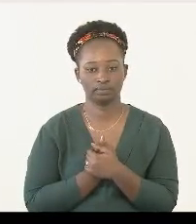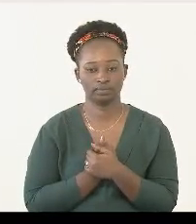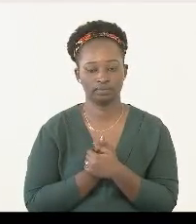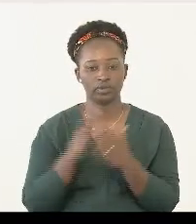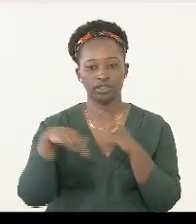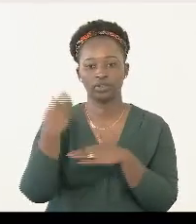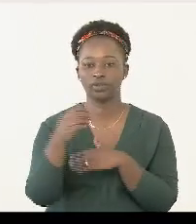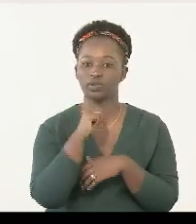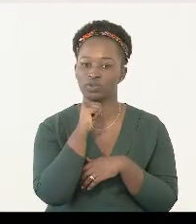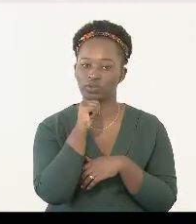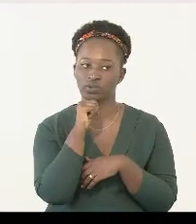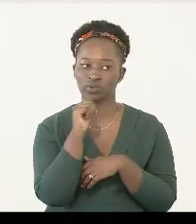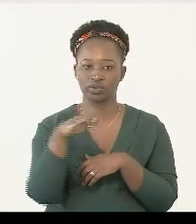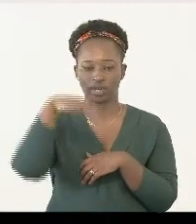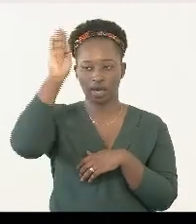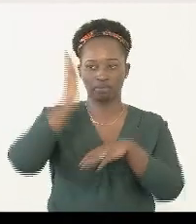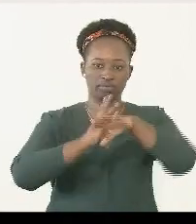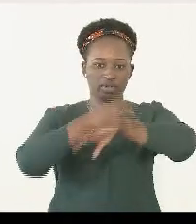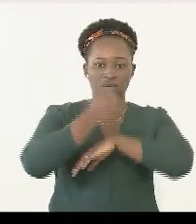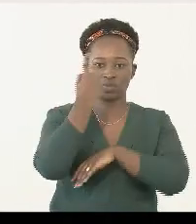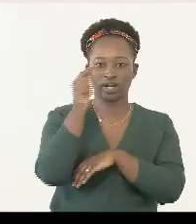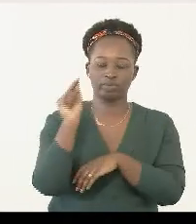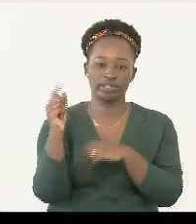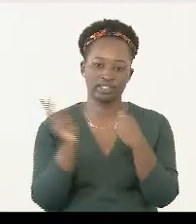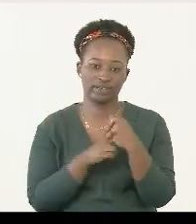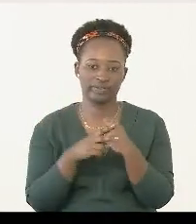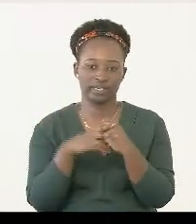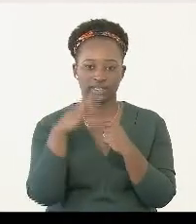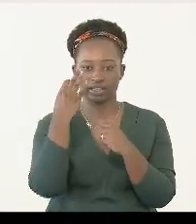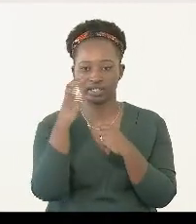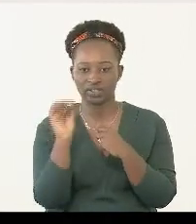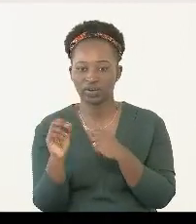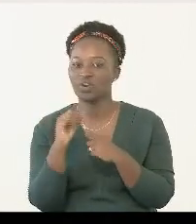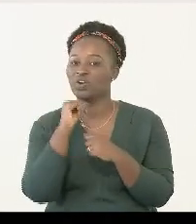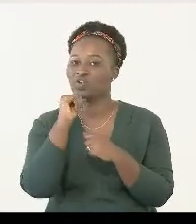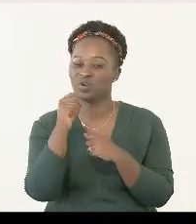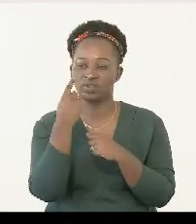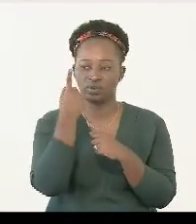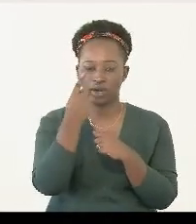So it's not up around 1.730 and it's not